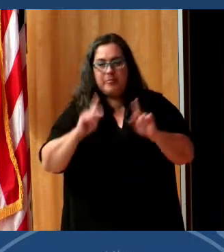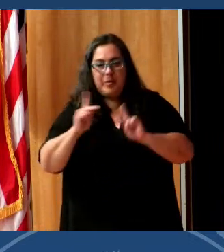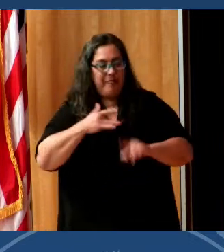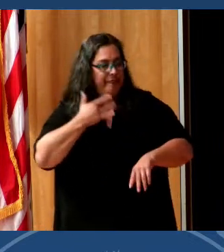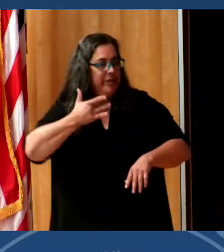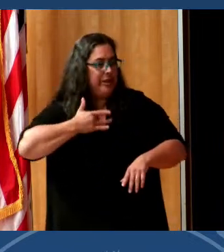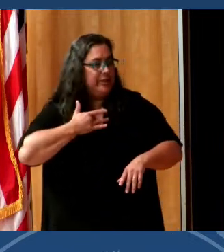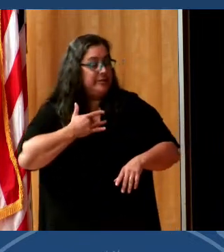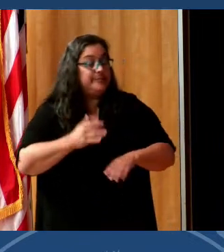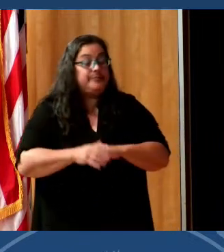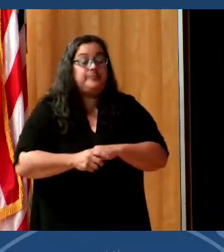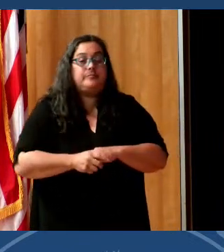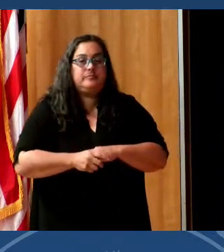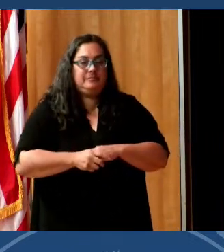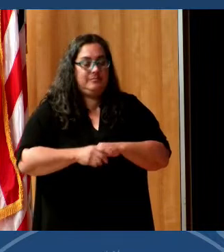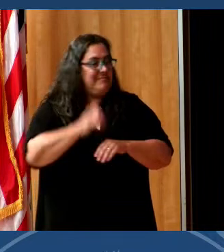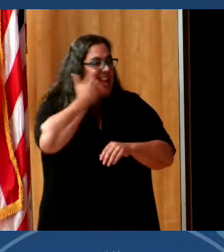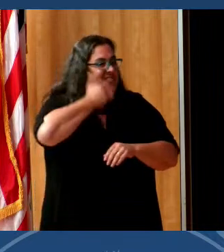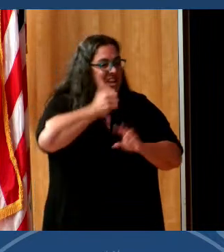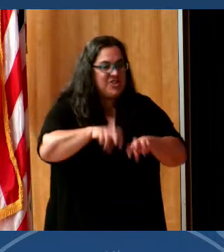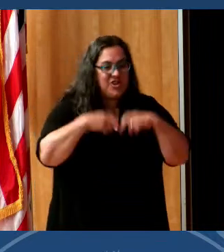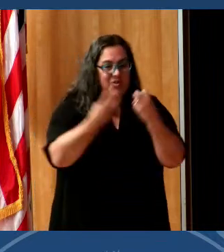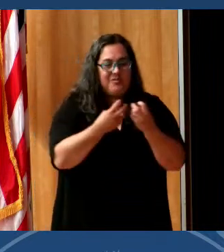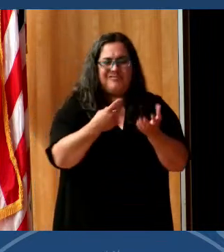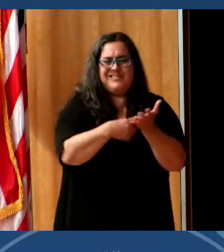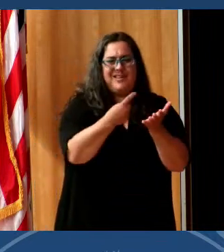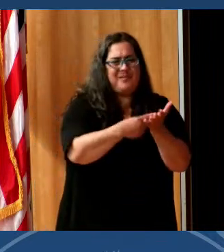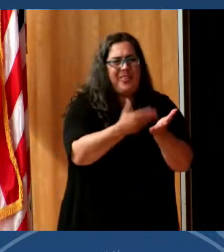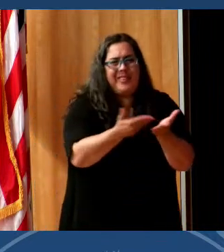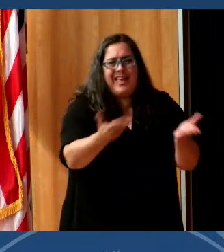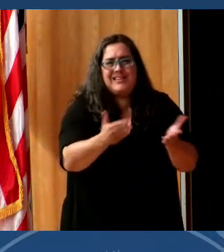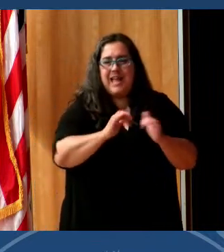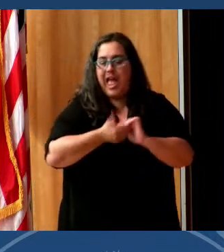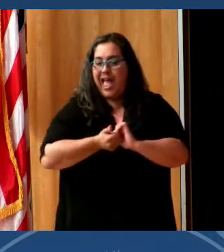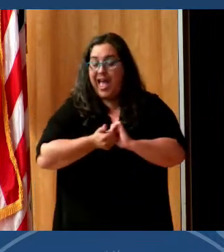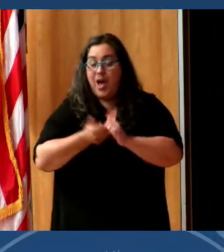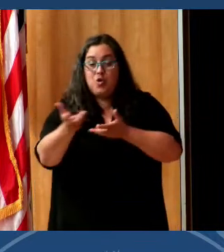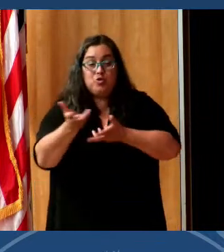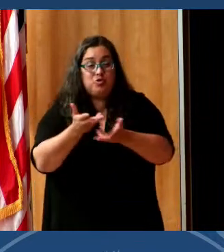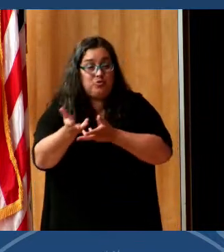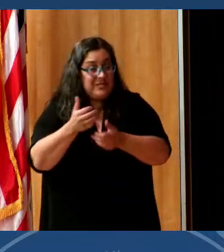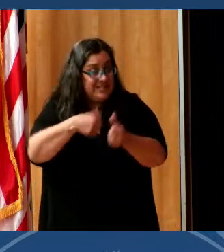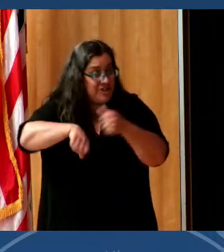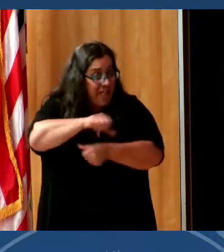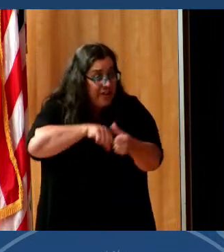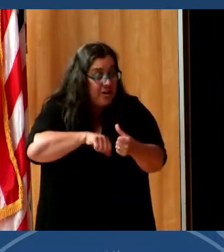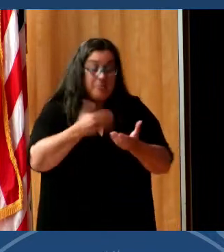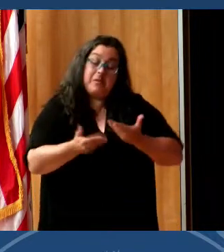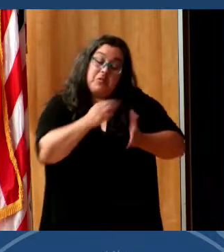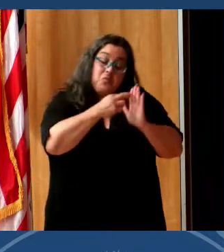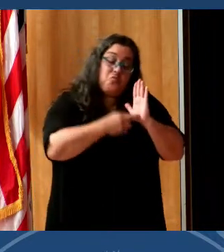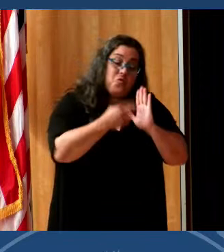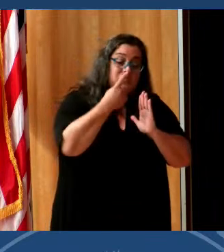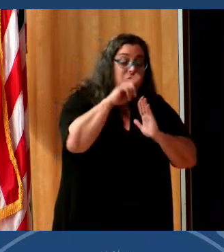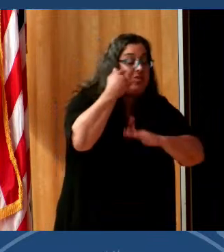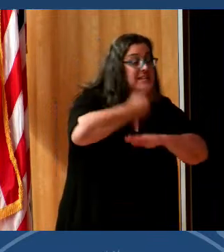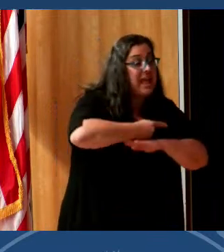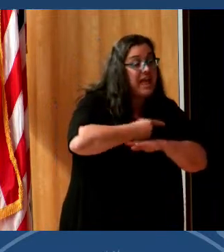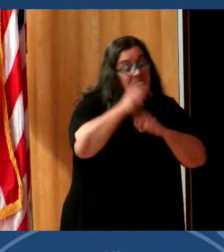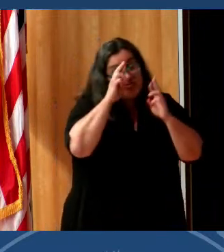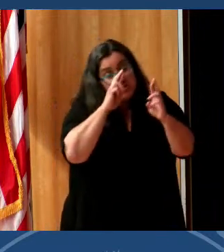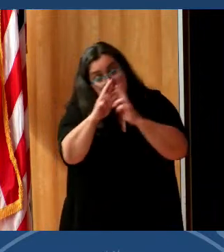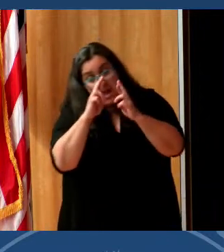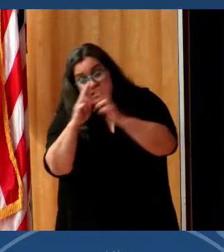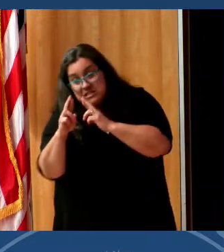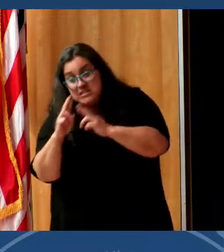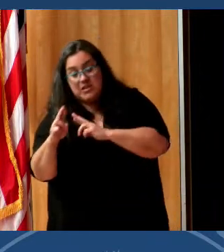Each day during circle, we would talk about things. We would talk about how we should treat each other, maybe rules for the day, respect,